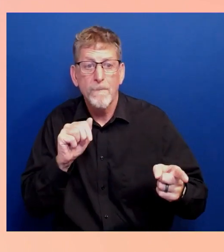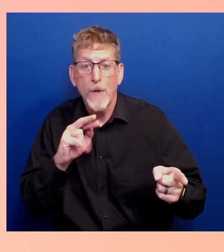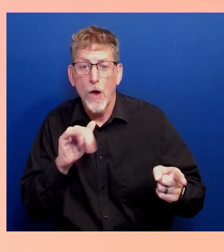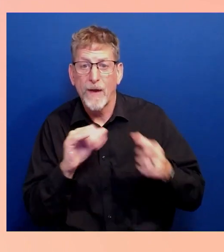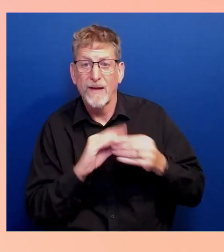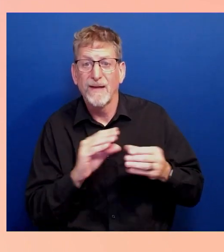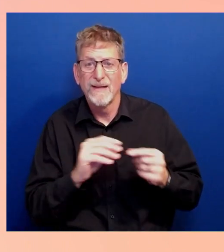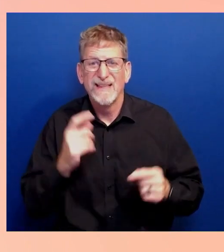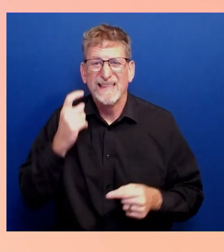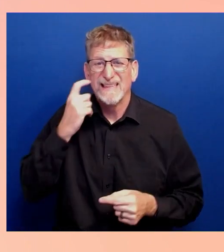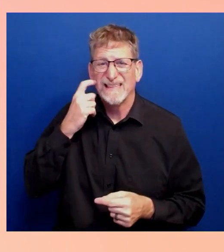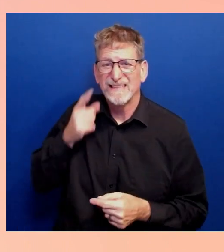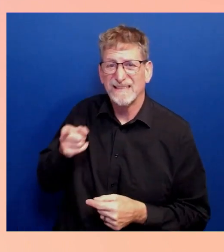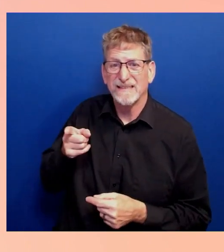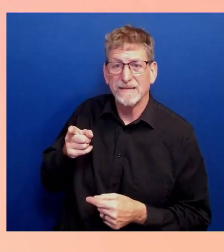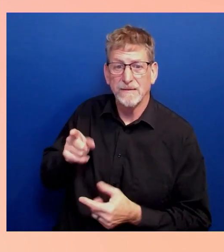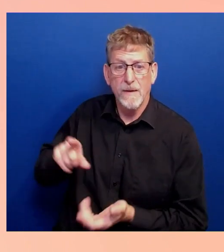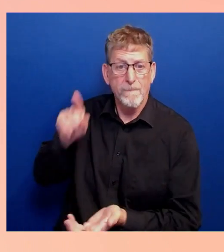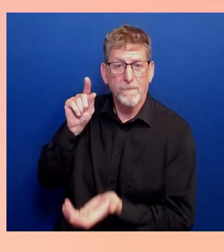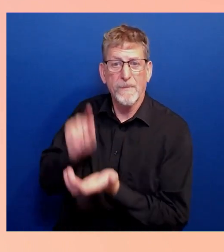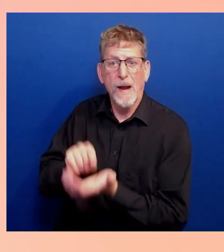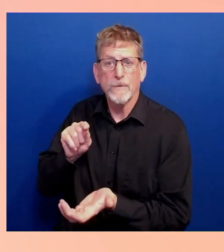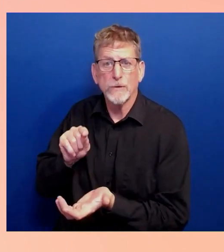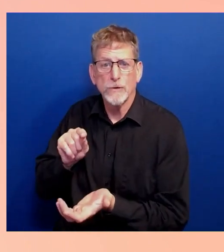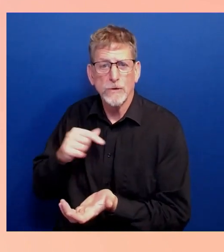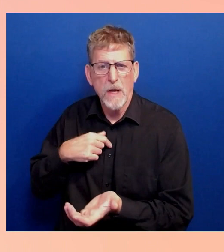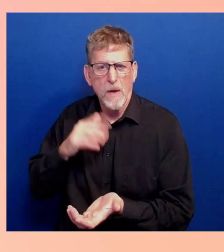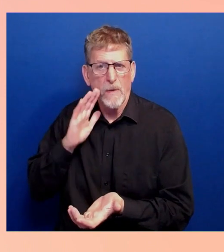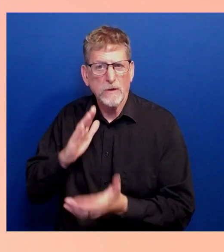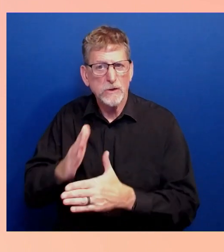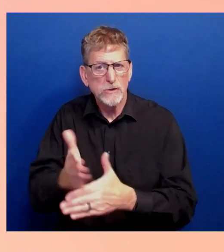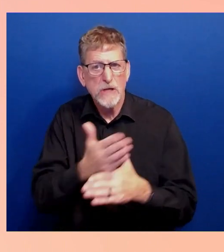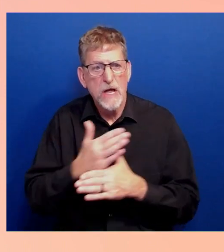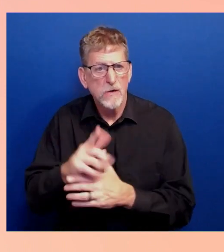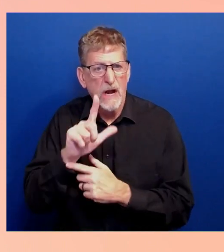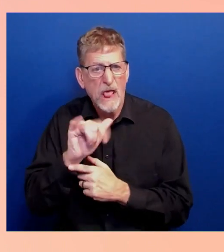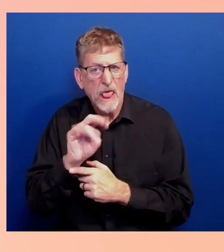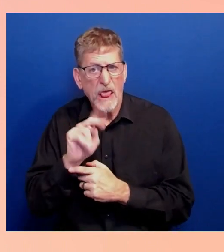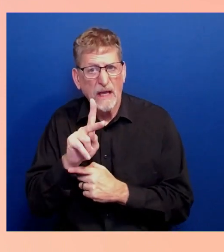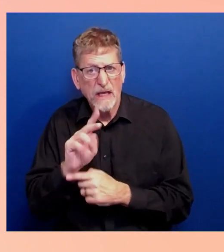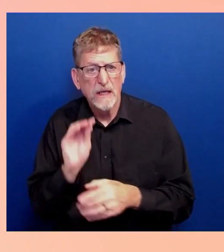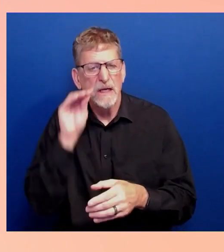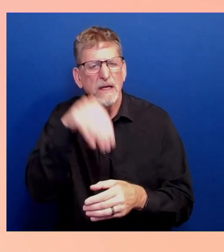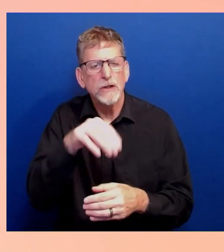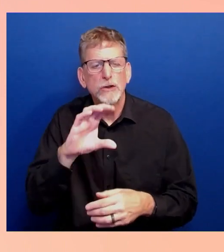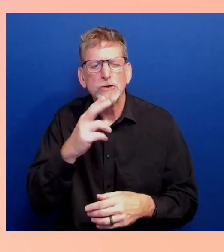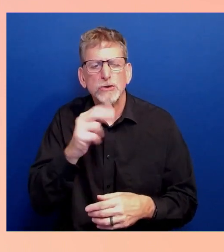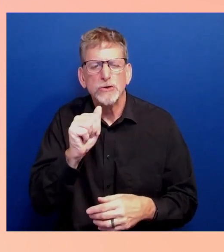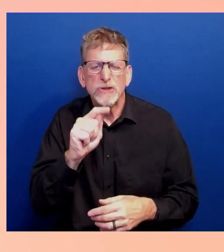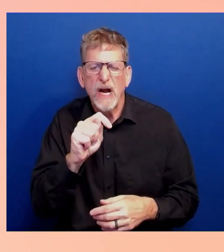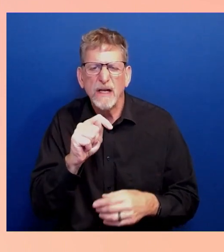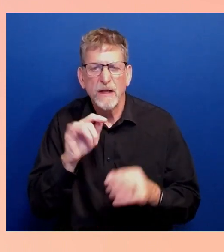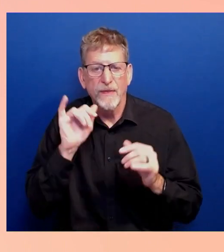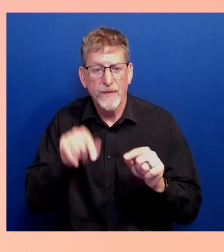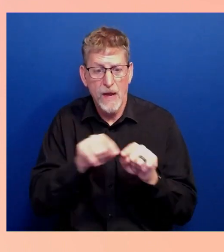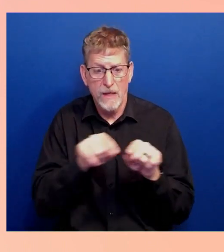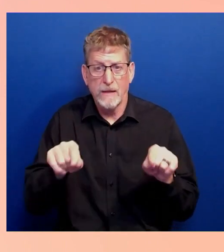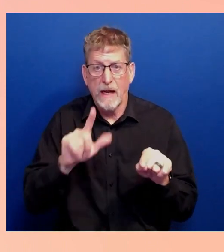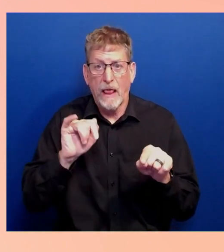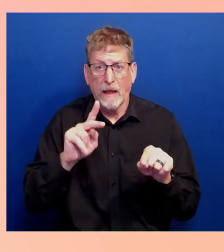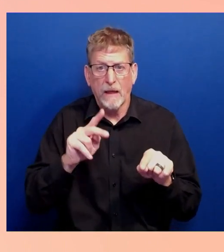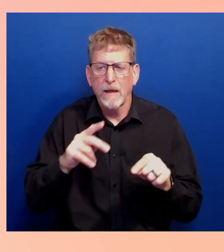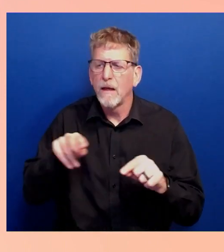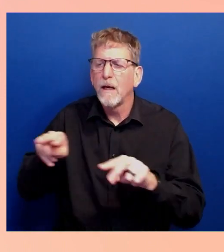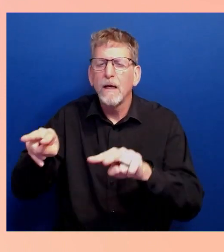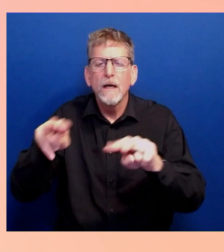share the link in the chat, a comparative study. Every year we do a comparative study on a